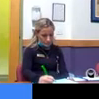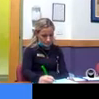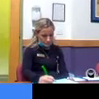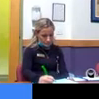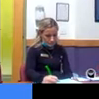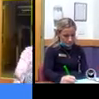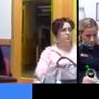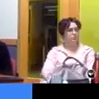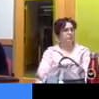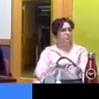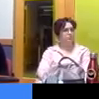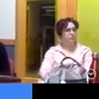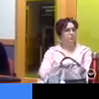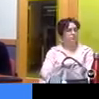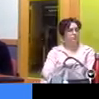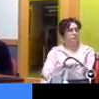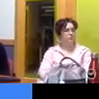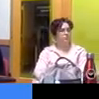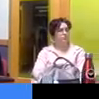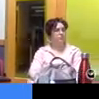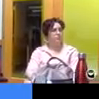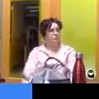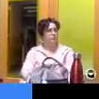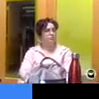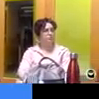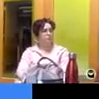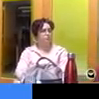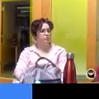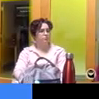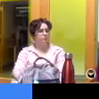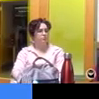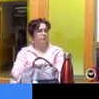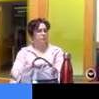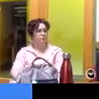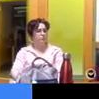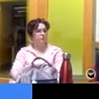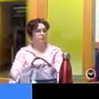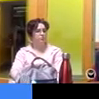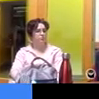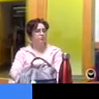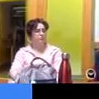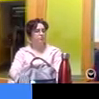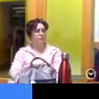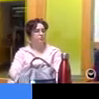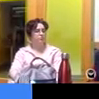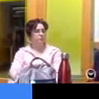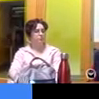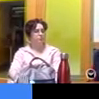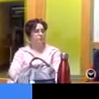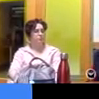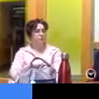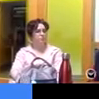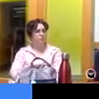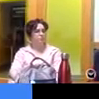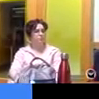of trafficking, and then they get to do remote visits with our providers and get testing and education and sexual